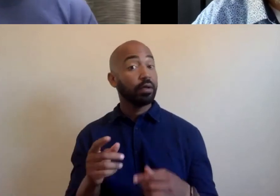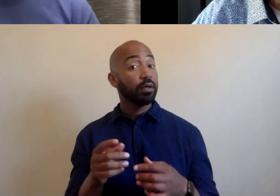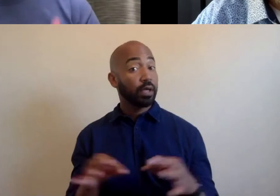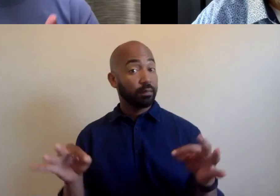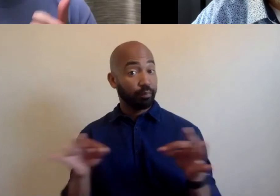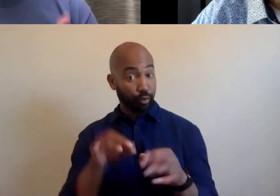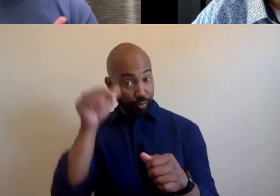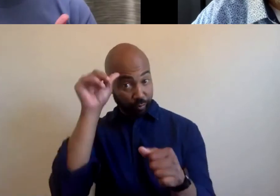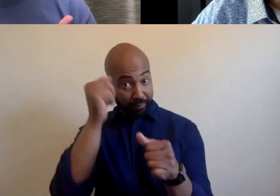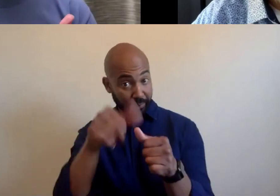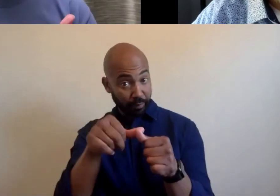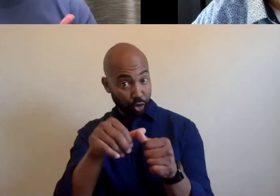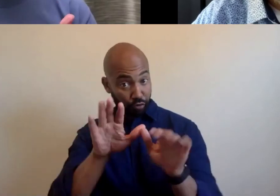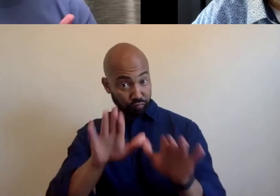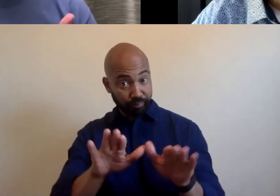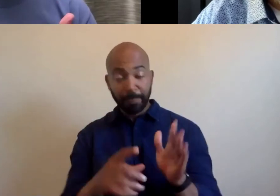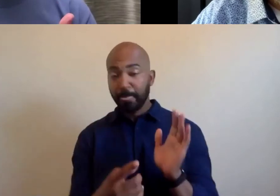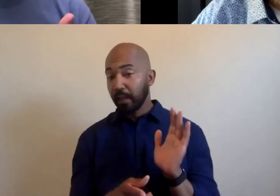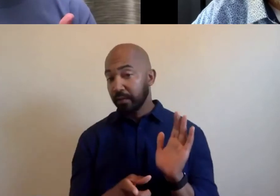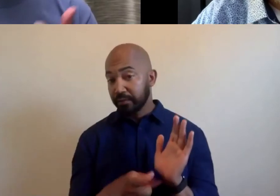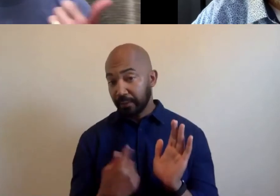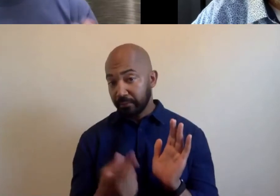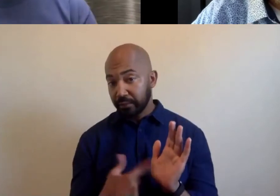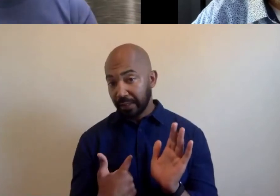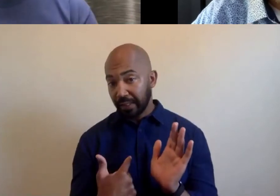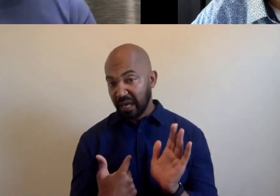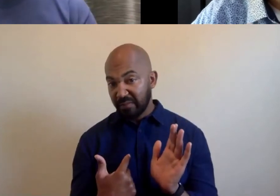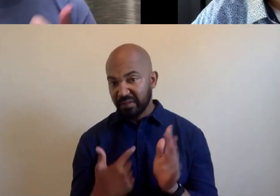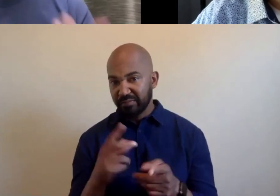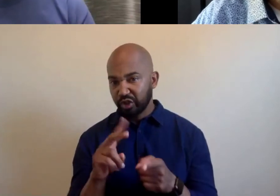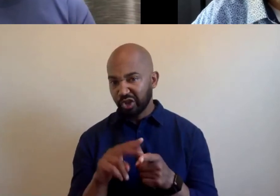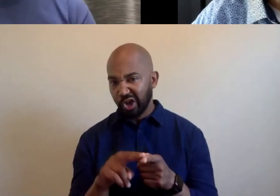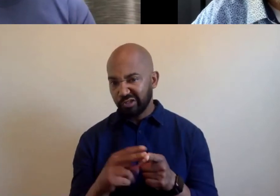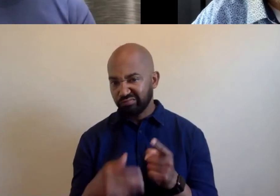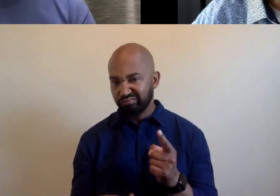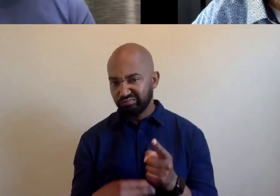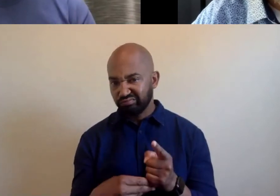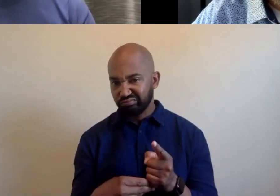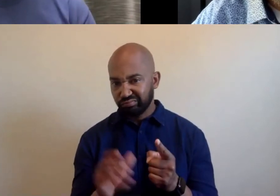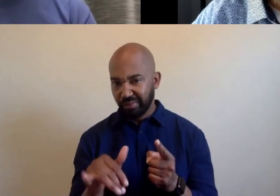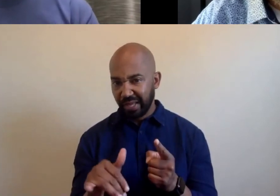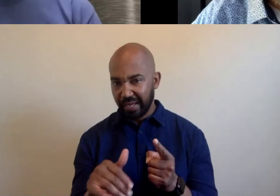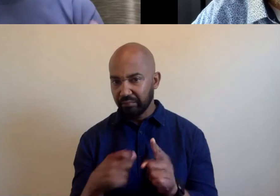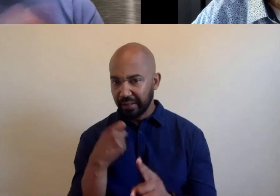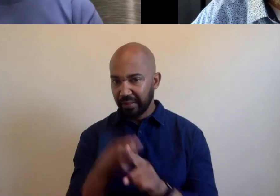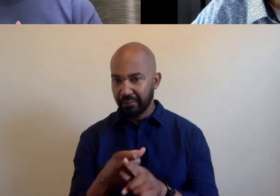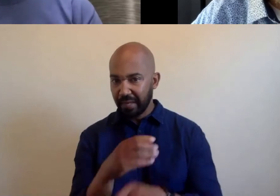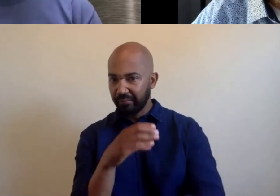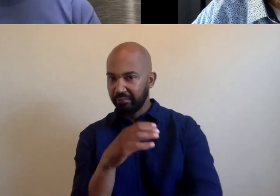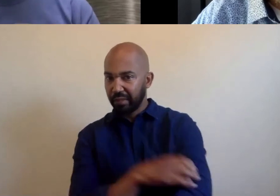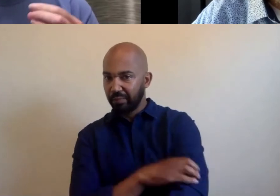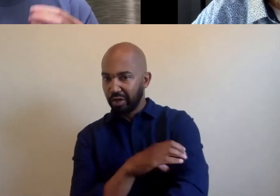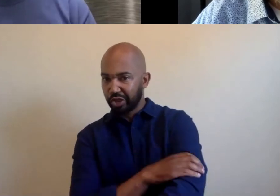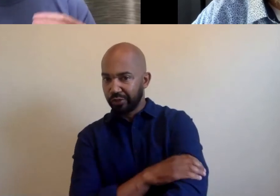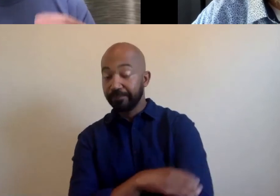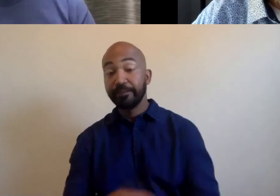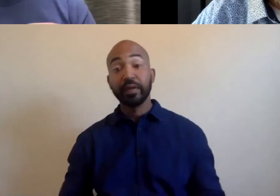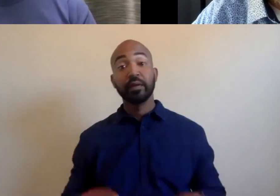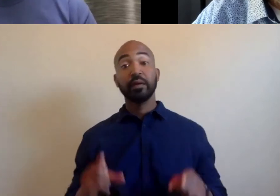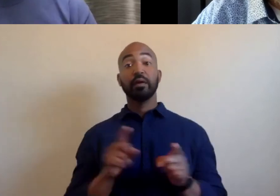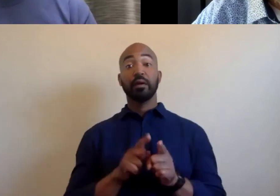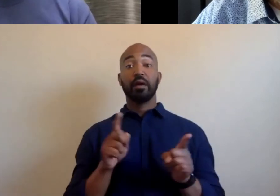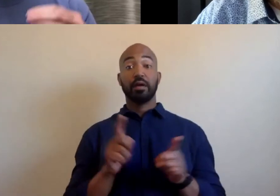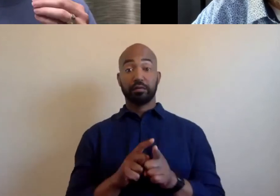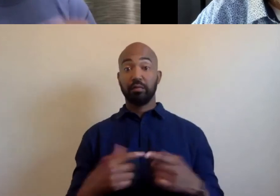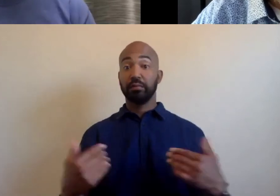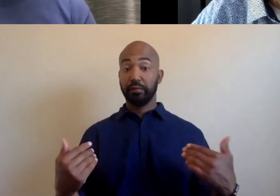is sometimes they're salted, so that can affect your blood pressure. The other thing is that they do also